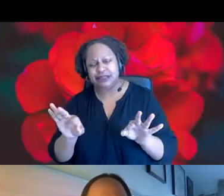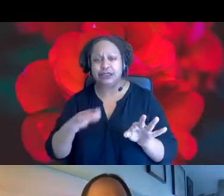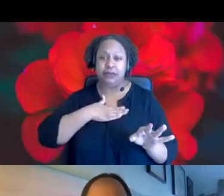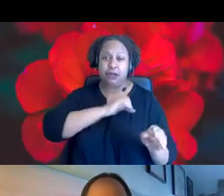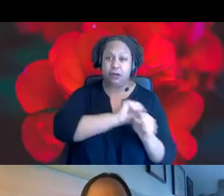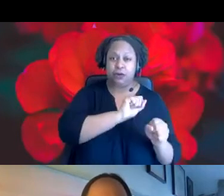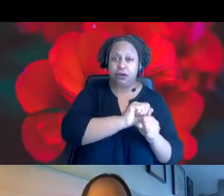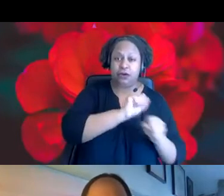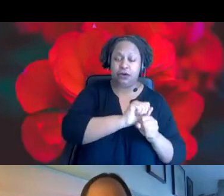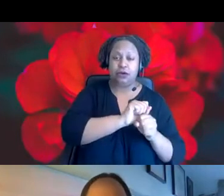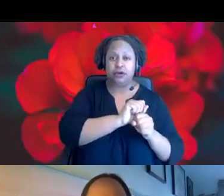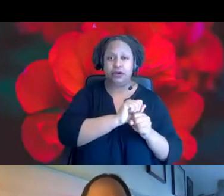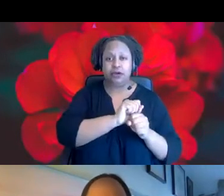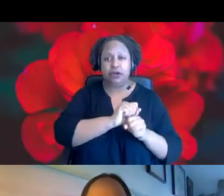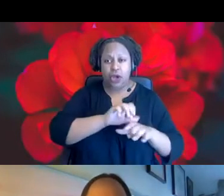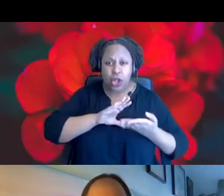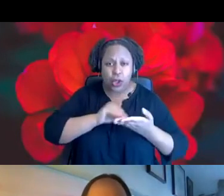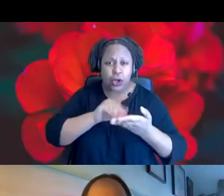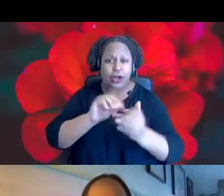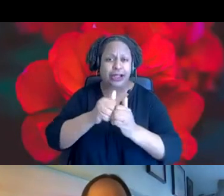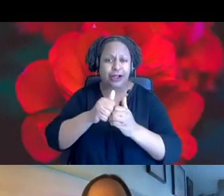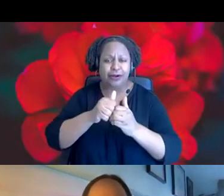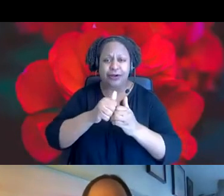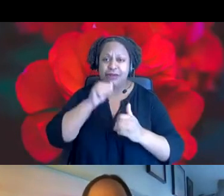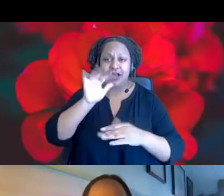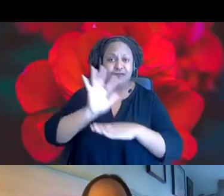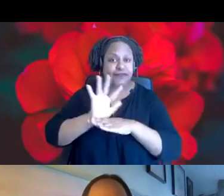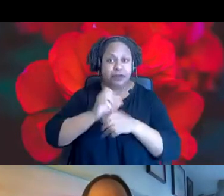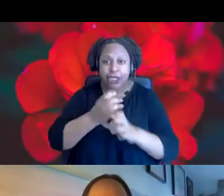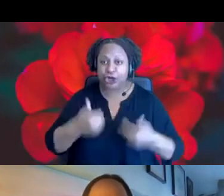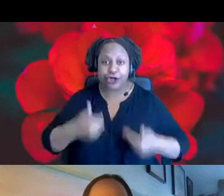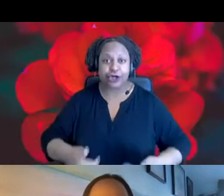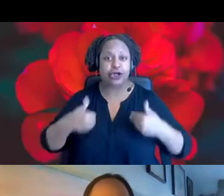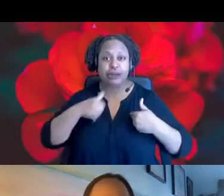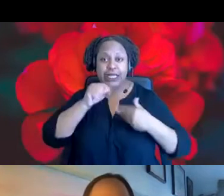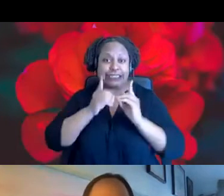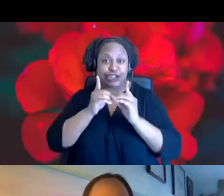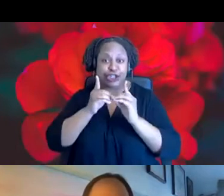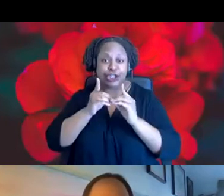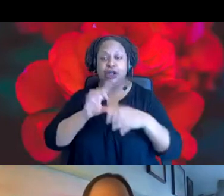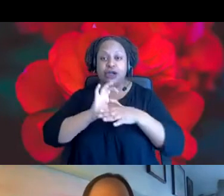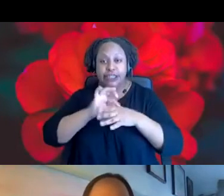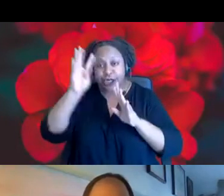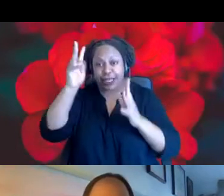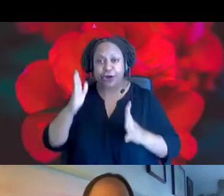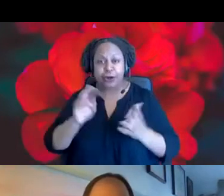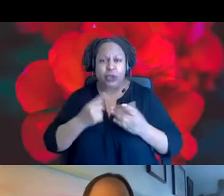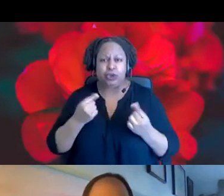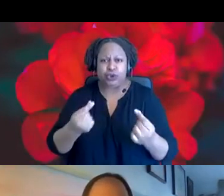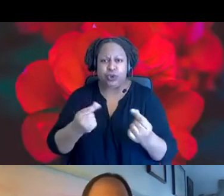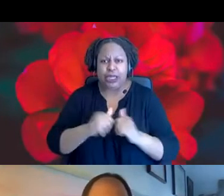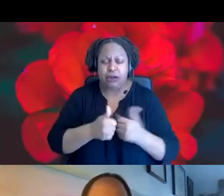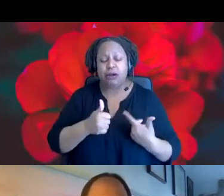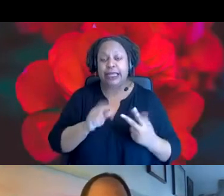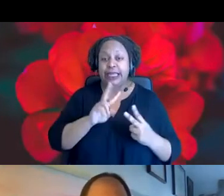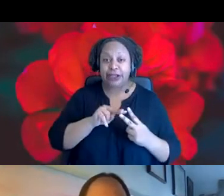the learning of how to do that. I'm not a filmmaker, I'm not a digital content creator. So what do? I either put